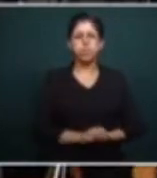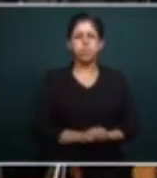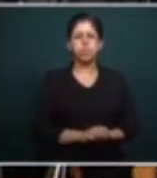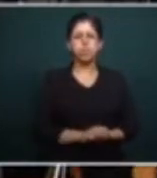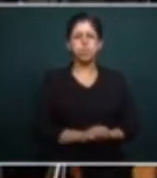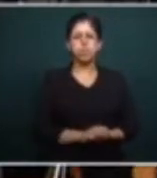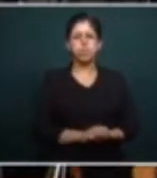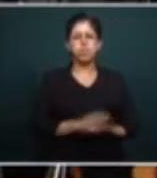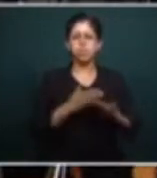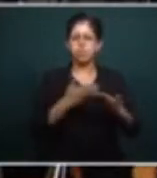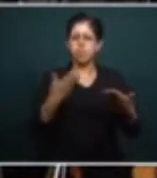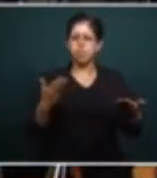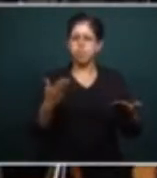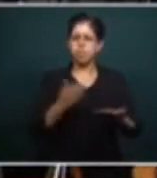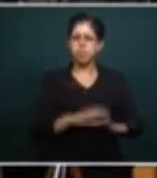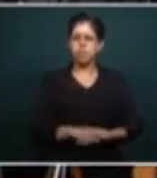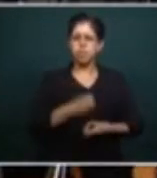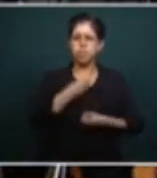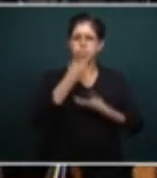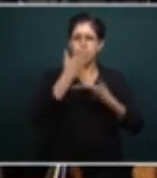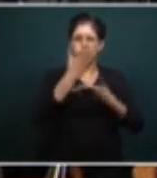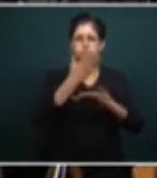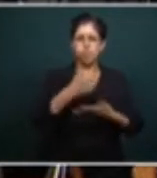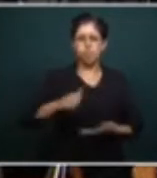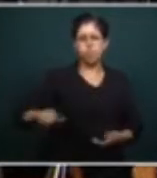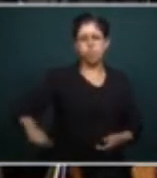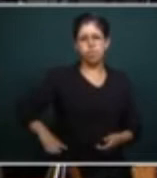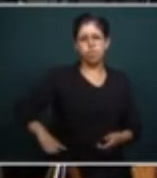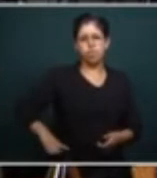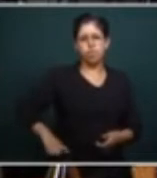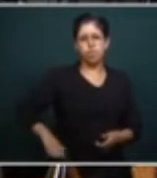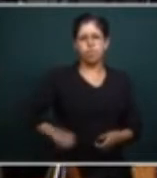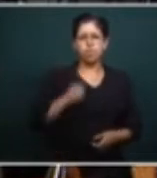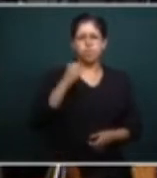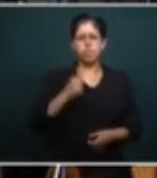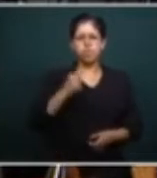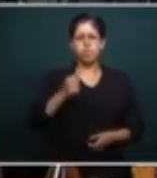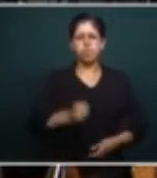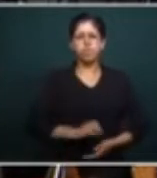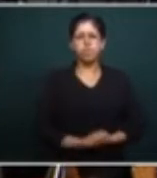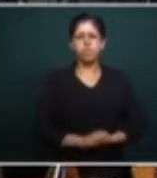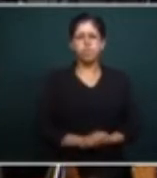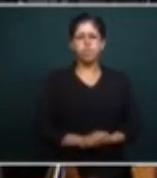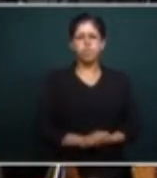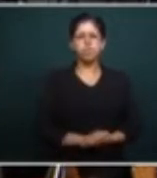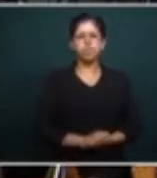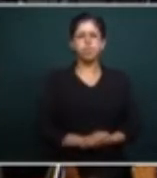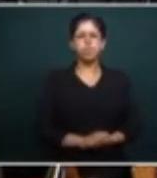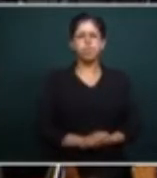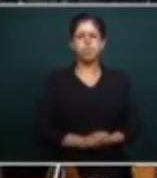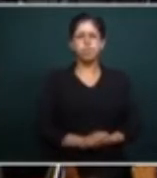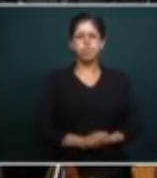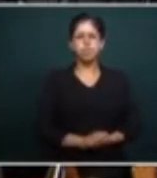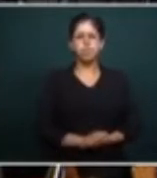session. So now we're going to give him the opportunity to speak.